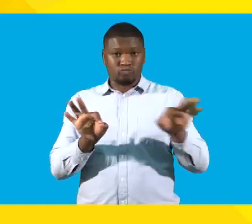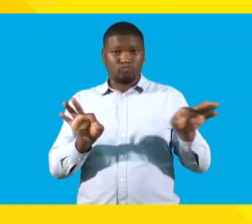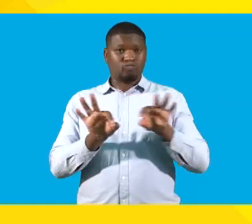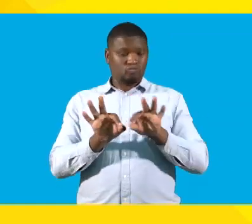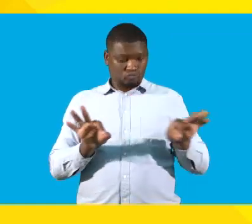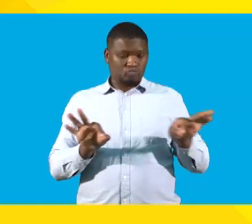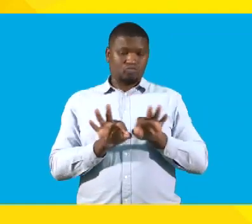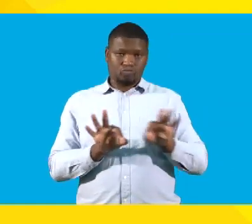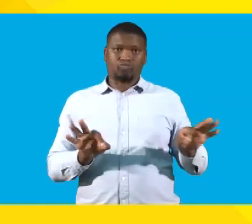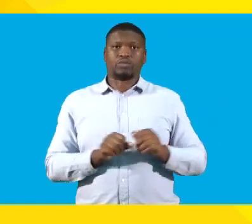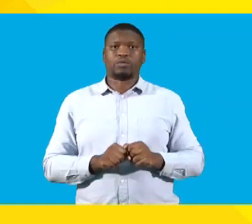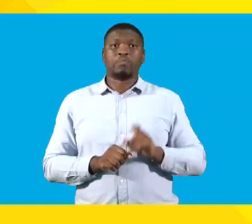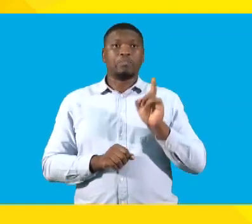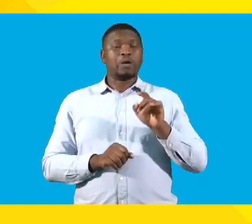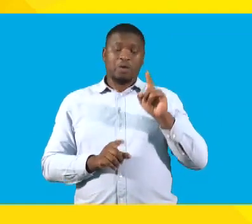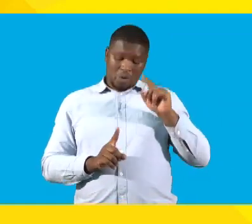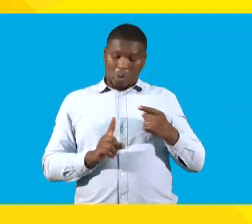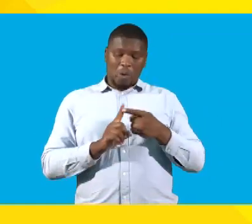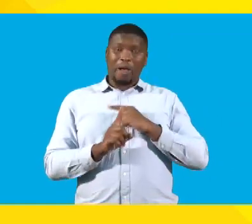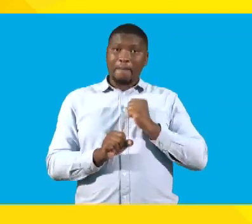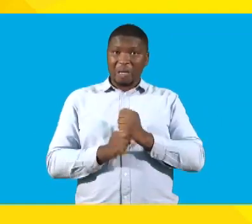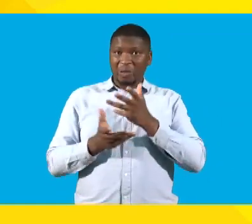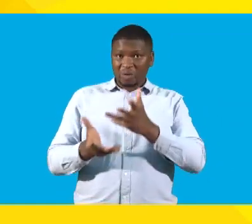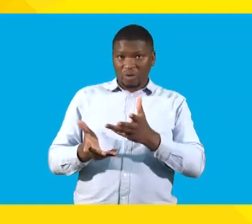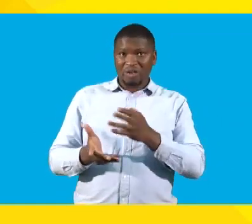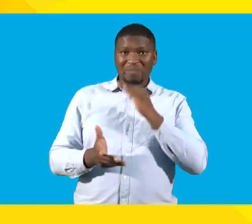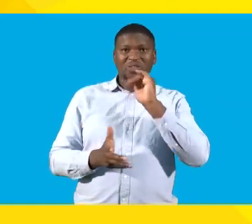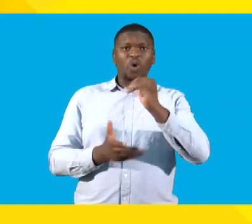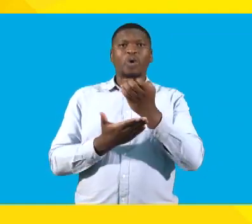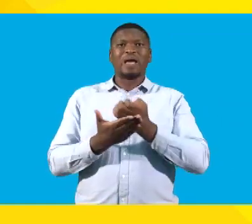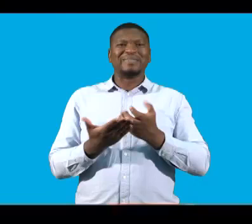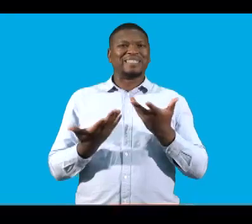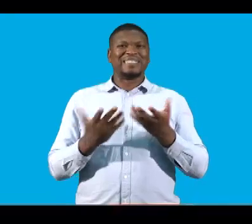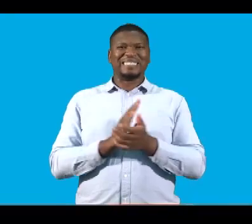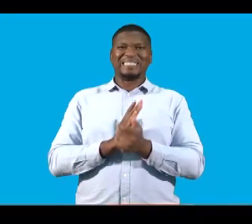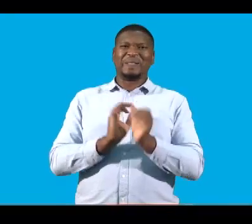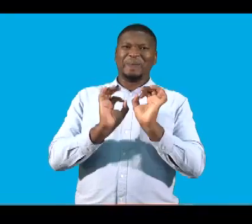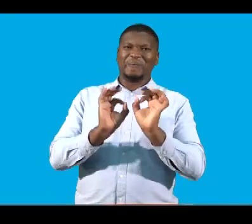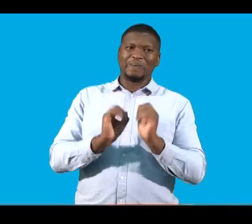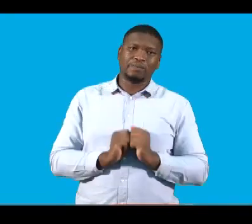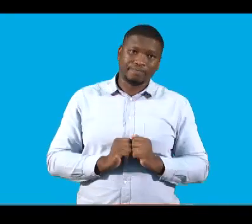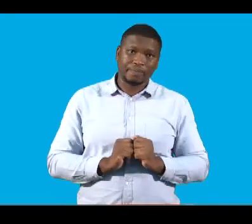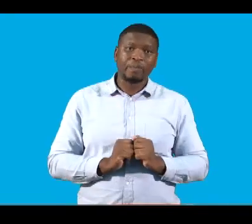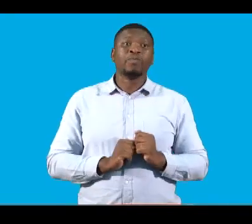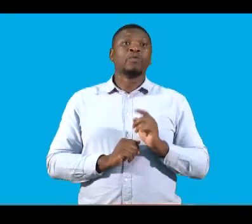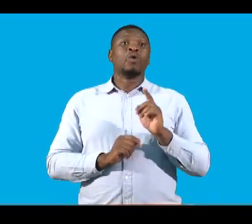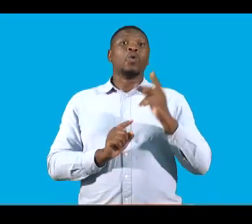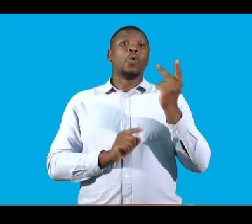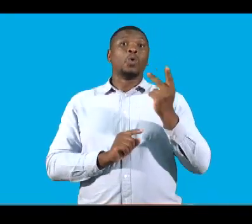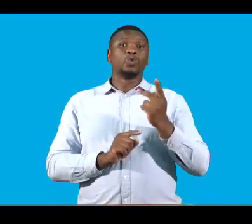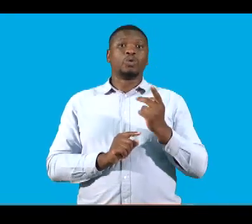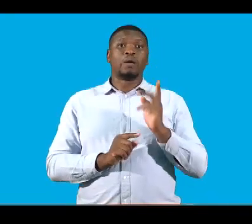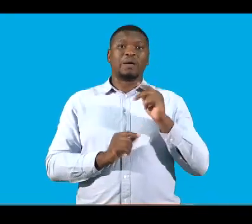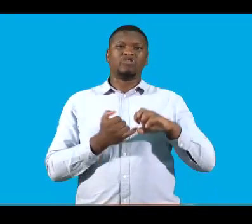into informality and makes your essay less convincing. Also try and stay clear of using the